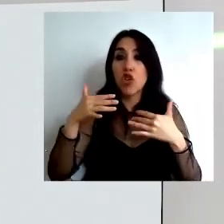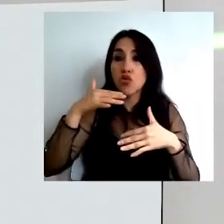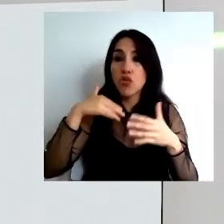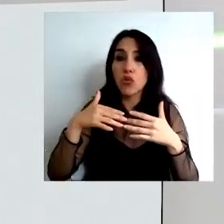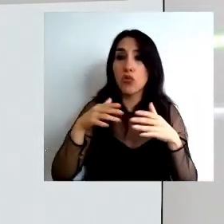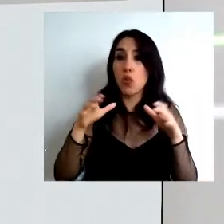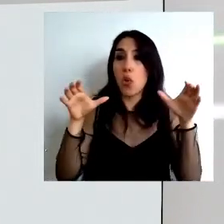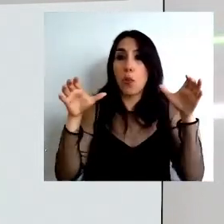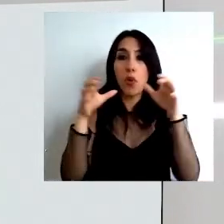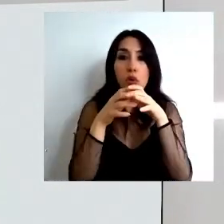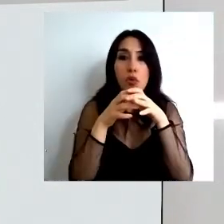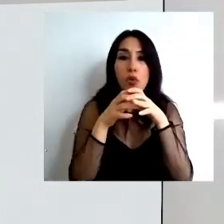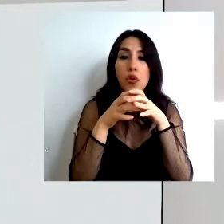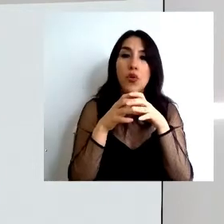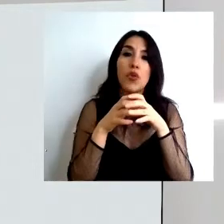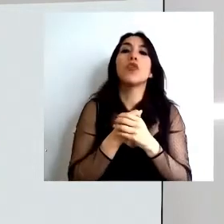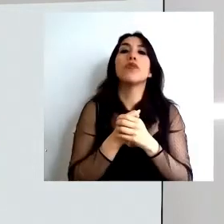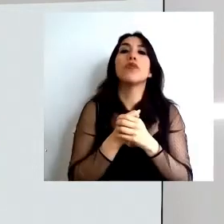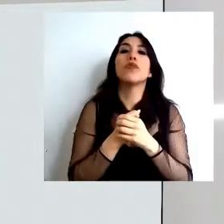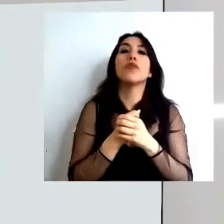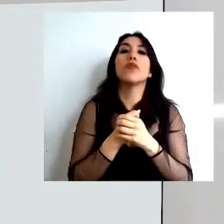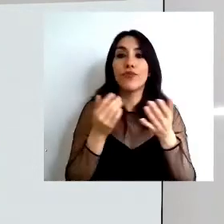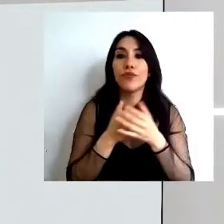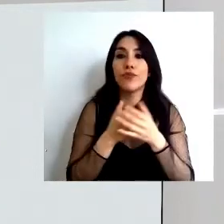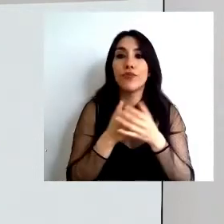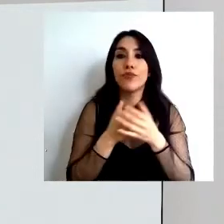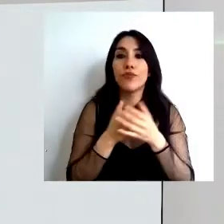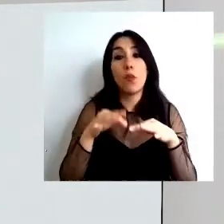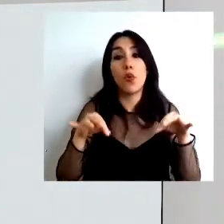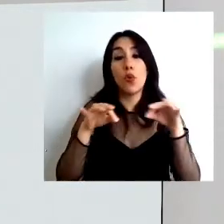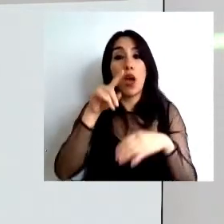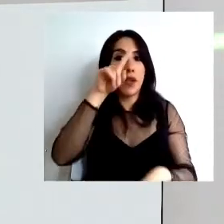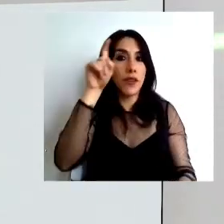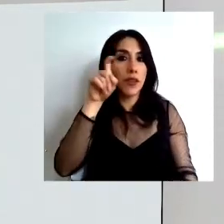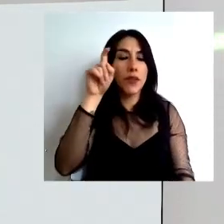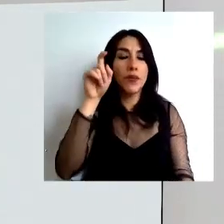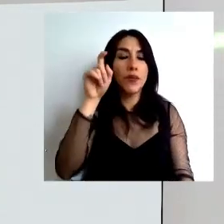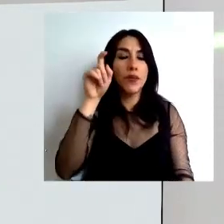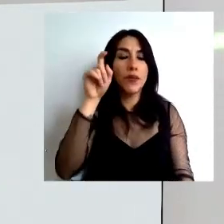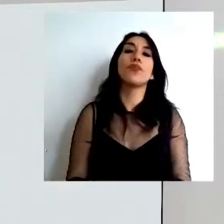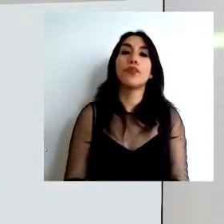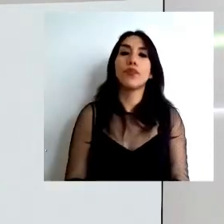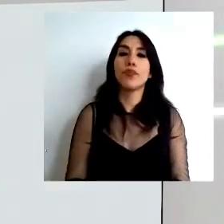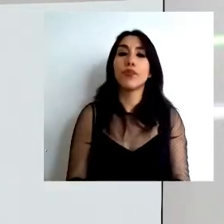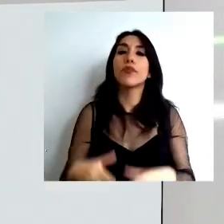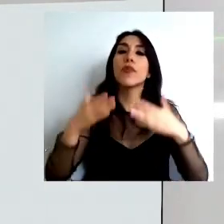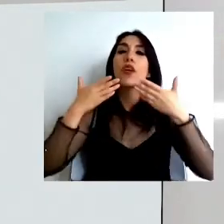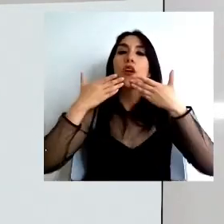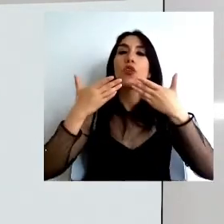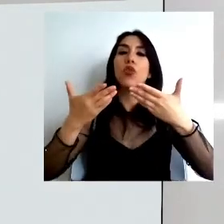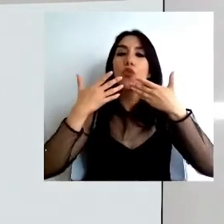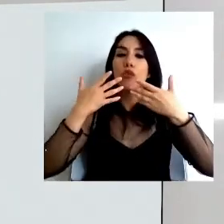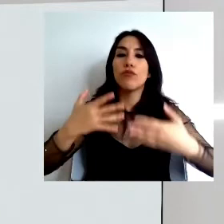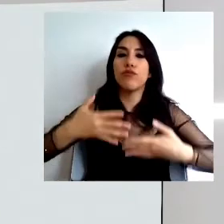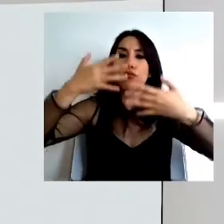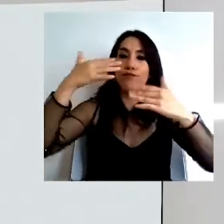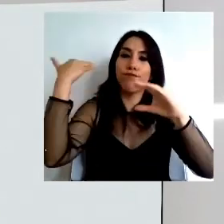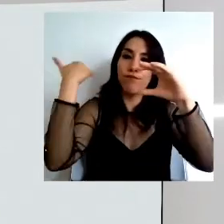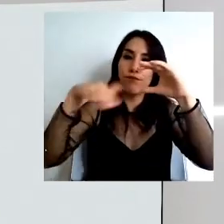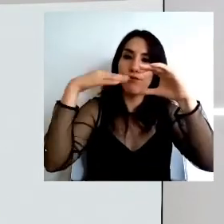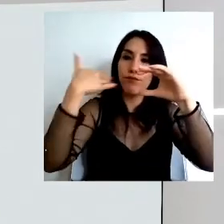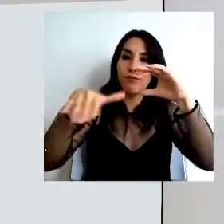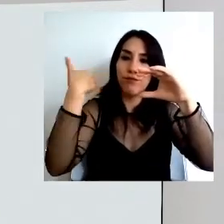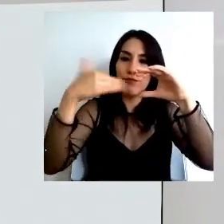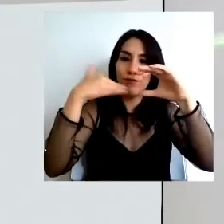you for raising it. I think Walburga's testimonial might touch upon this in a minute as well, because it's